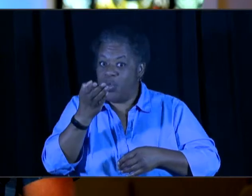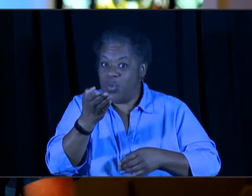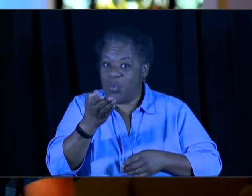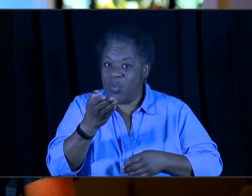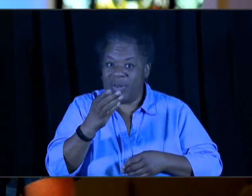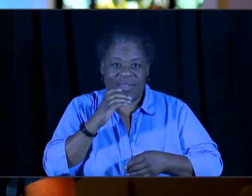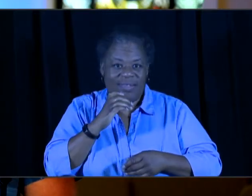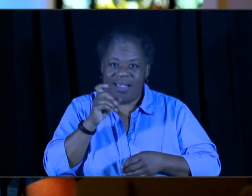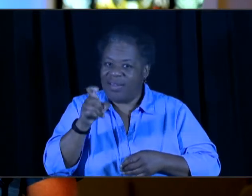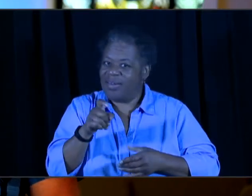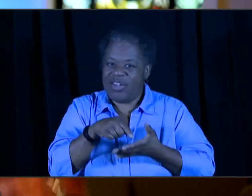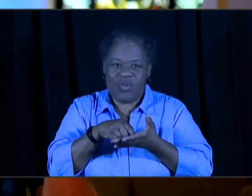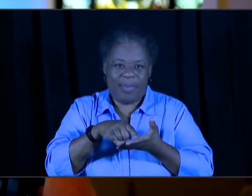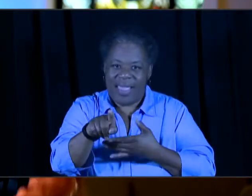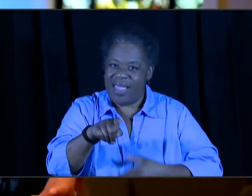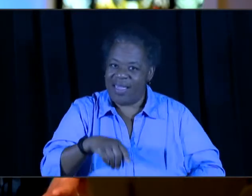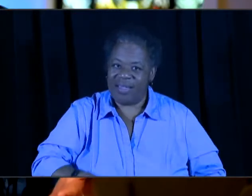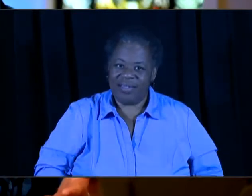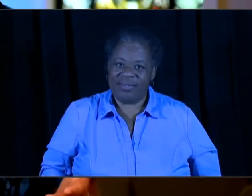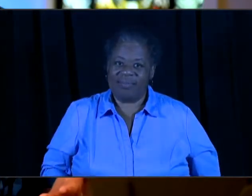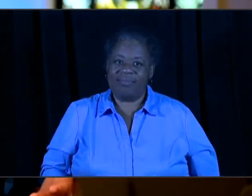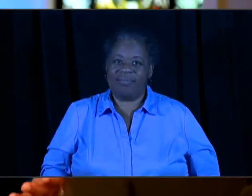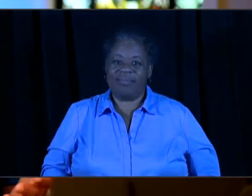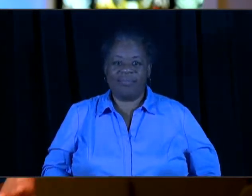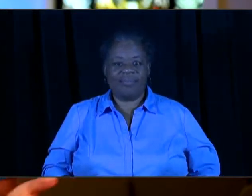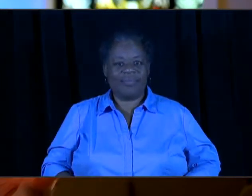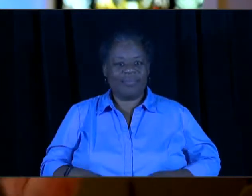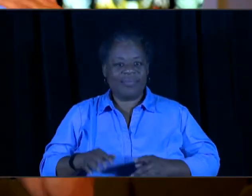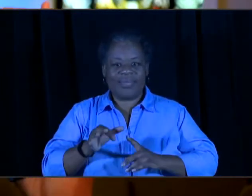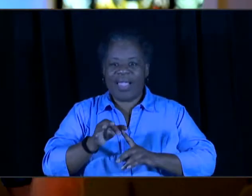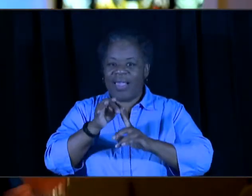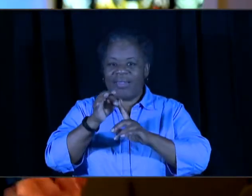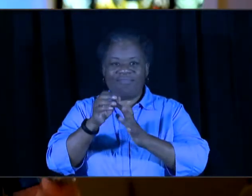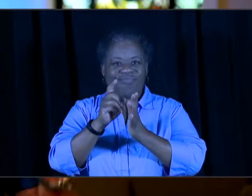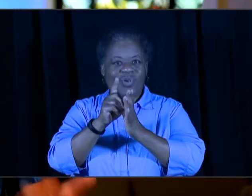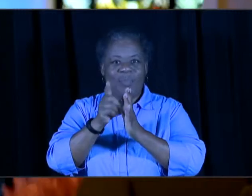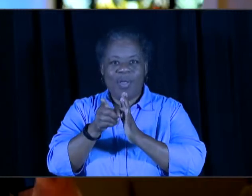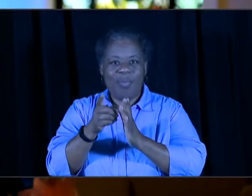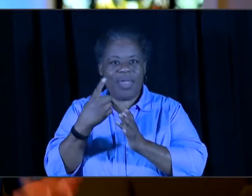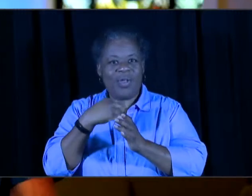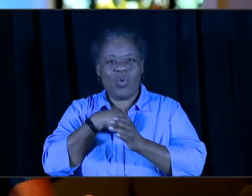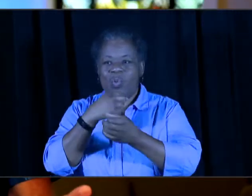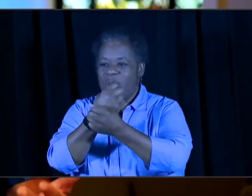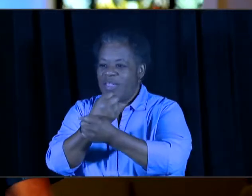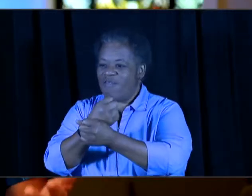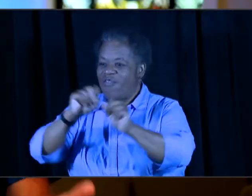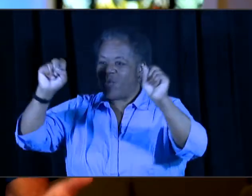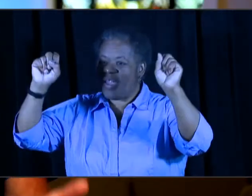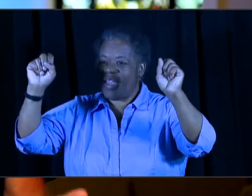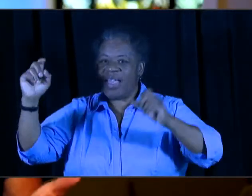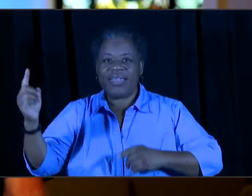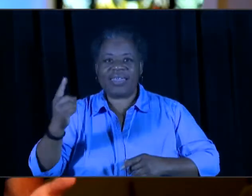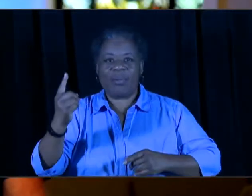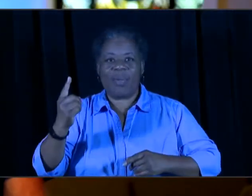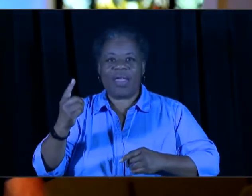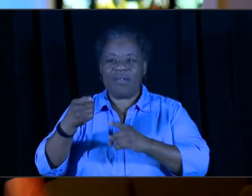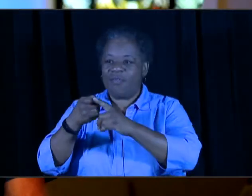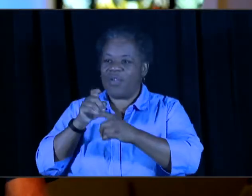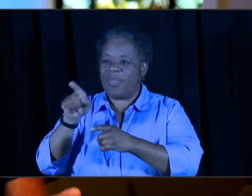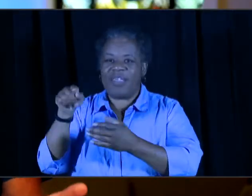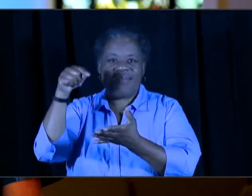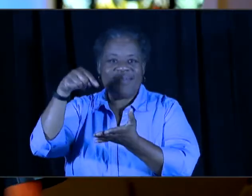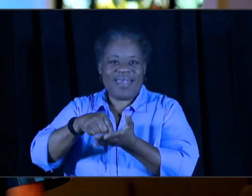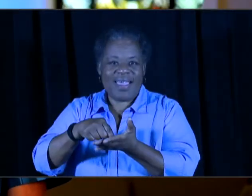pay. At a certain point, we decide to release somebody from their debt to